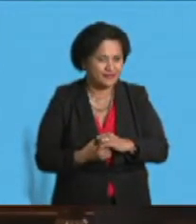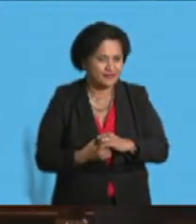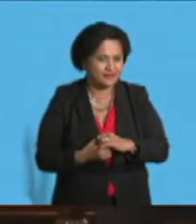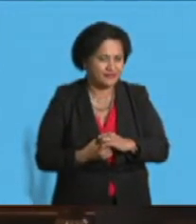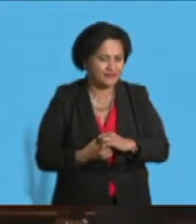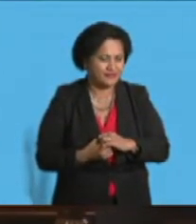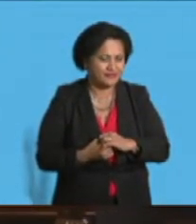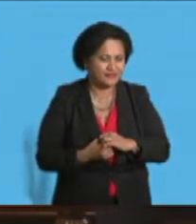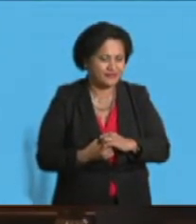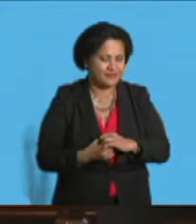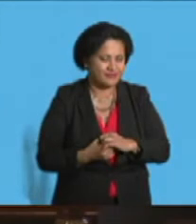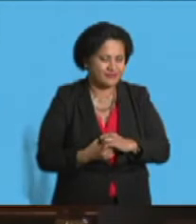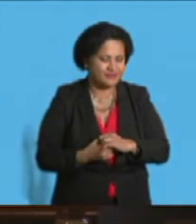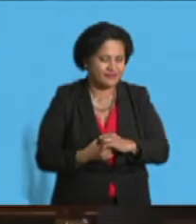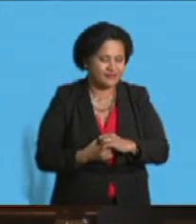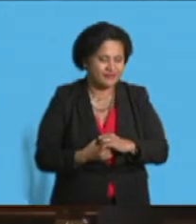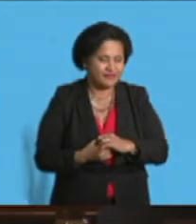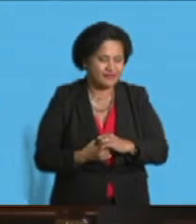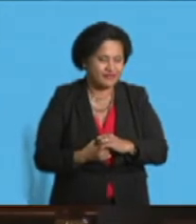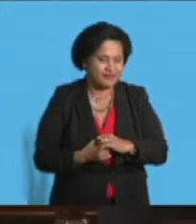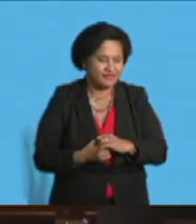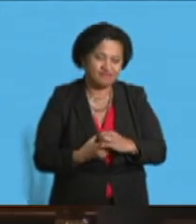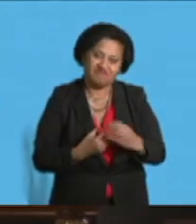You put